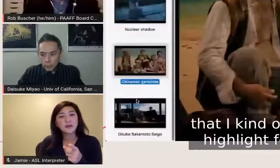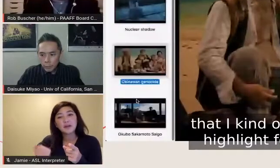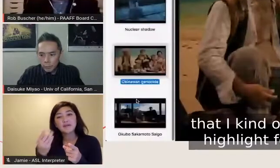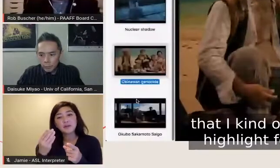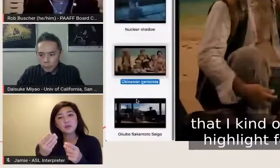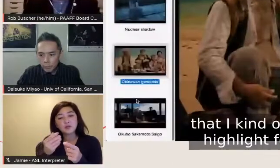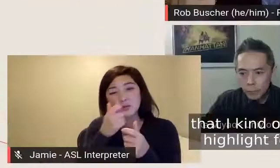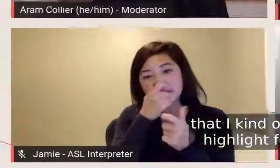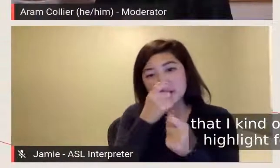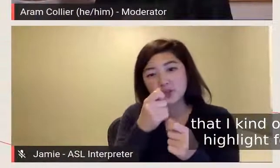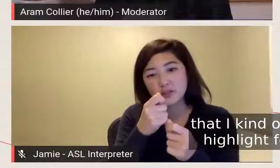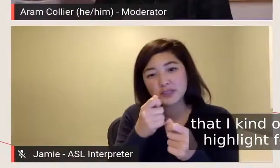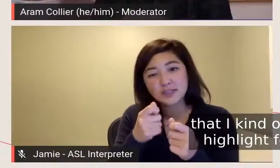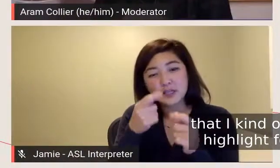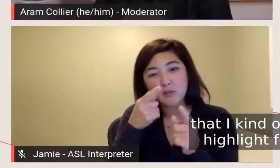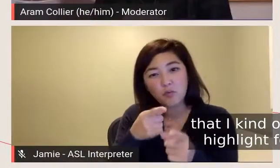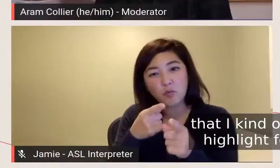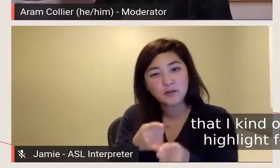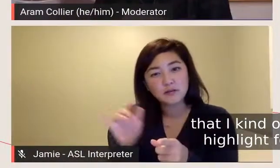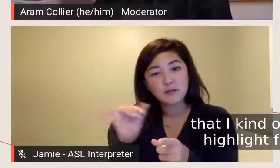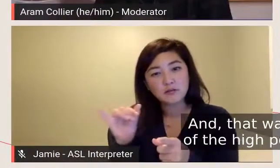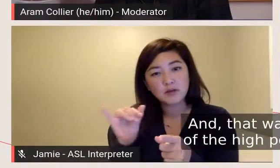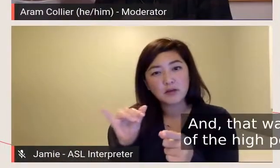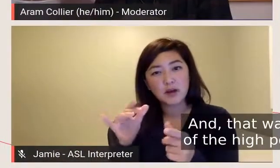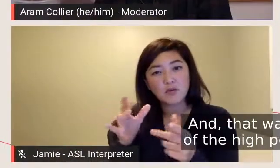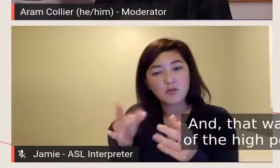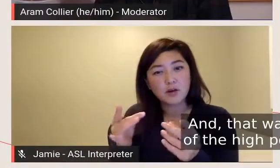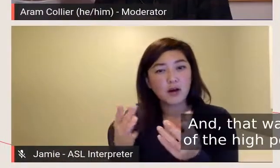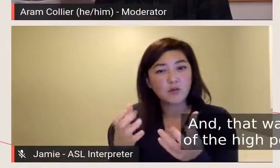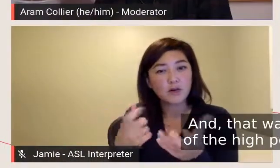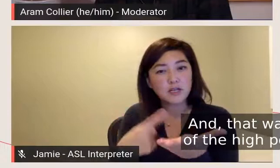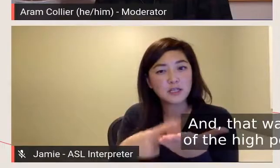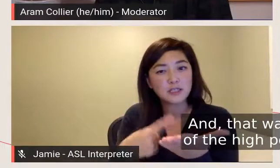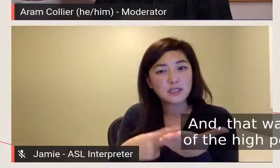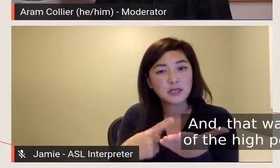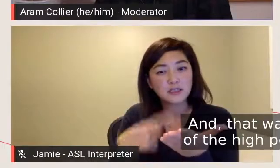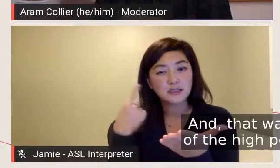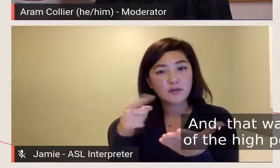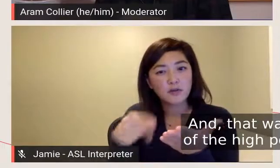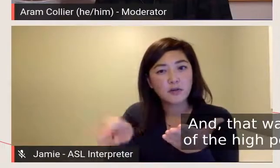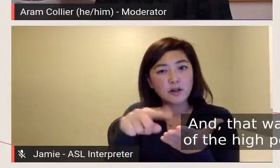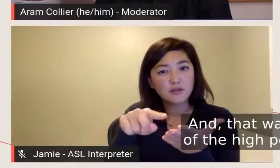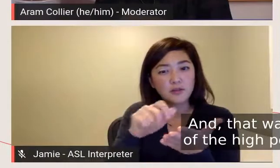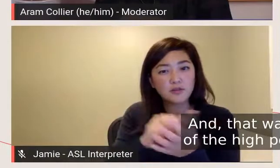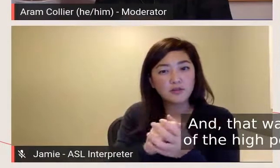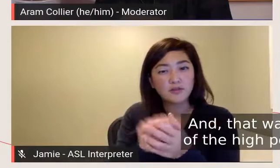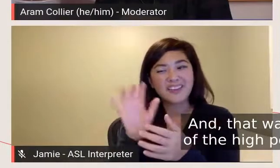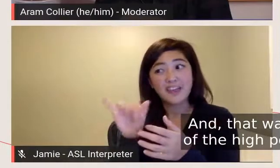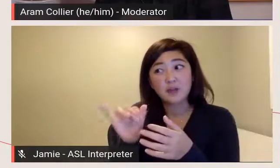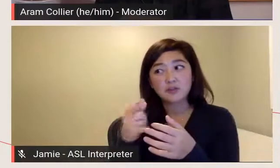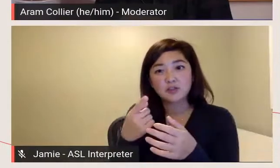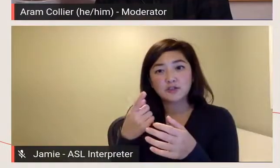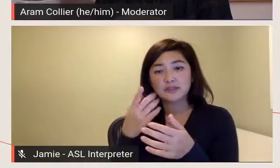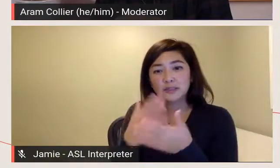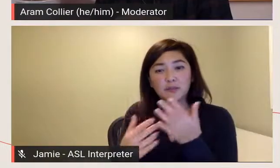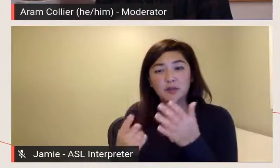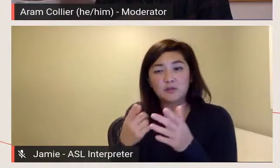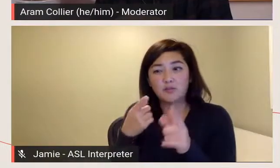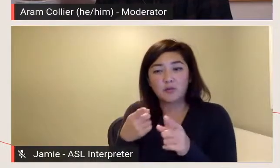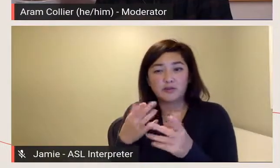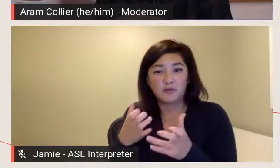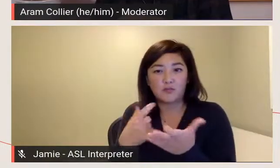here that I kind of wanted to highlight for you all. And, that was just some of the high points for me.